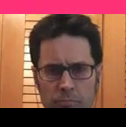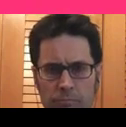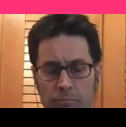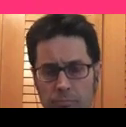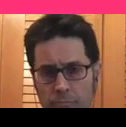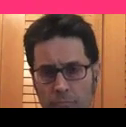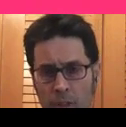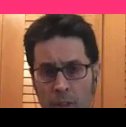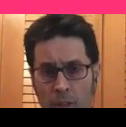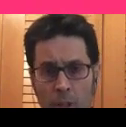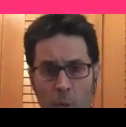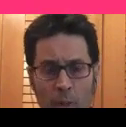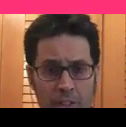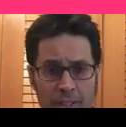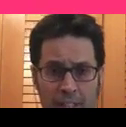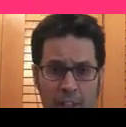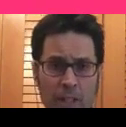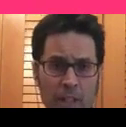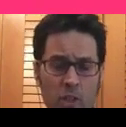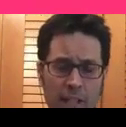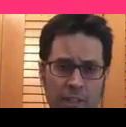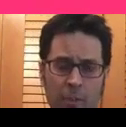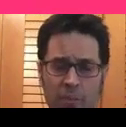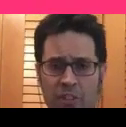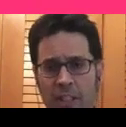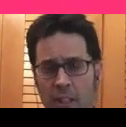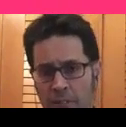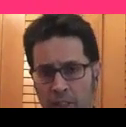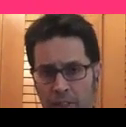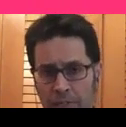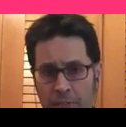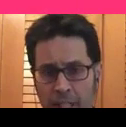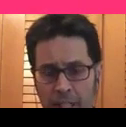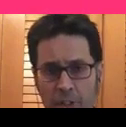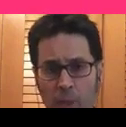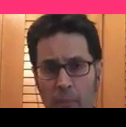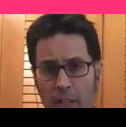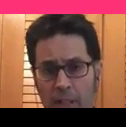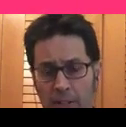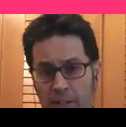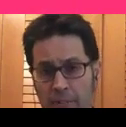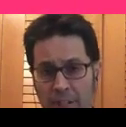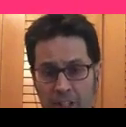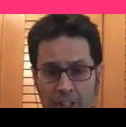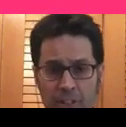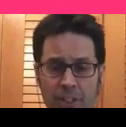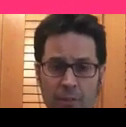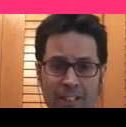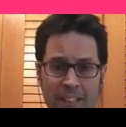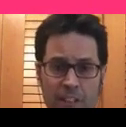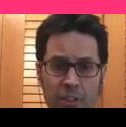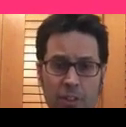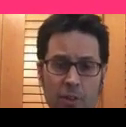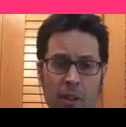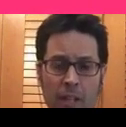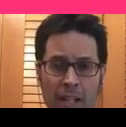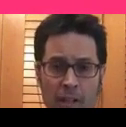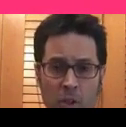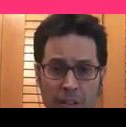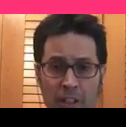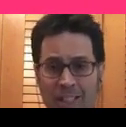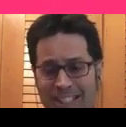these numbers. Well, it's continuing a trend that we've seen over the last few days, whereby the infections have continued